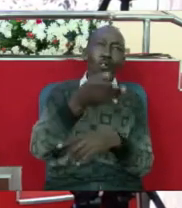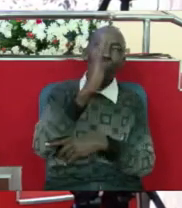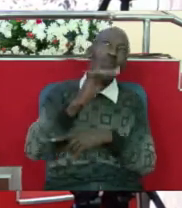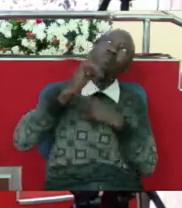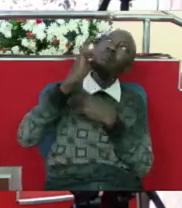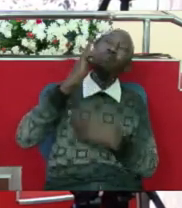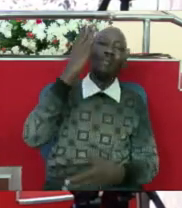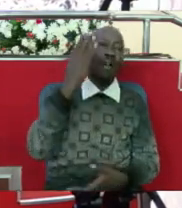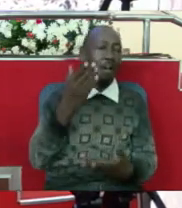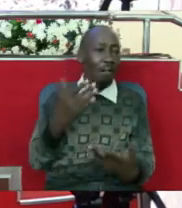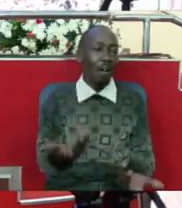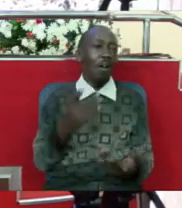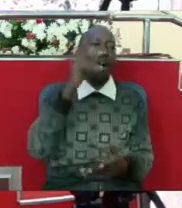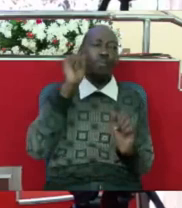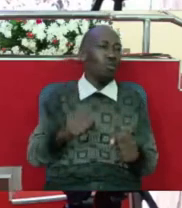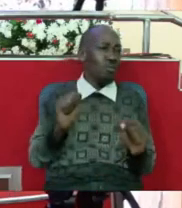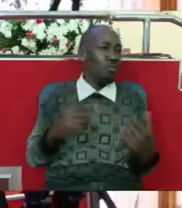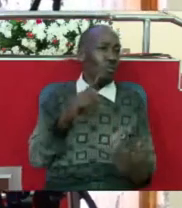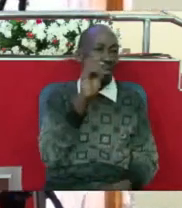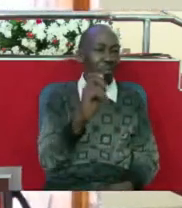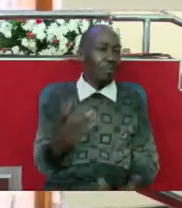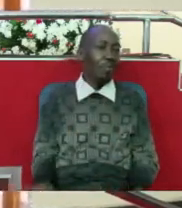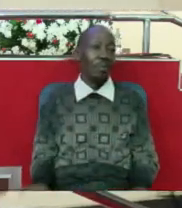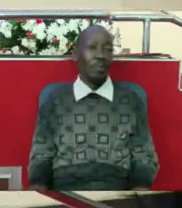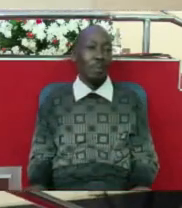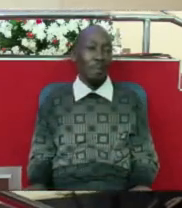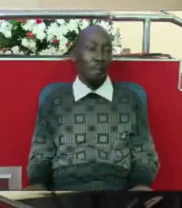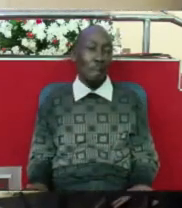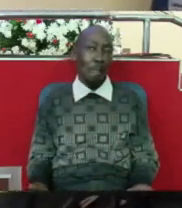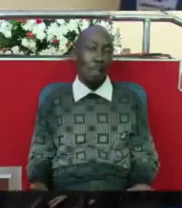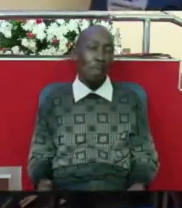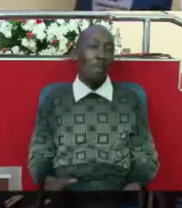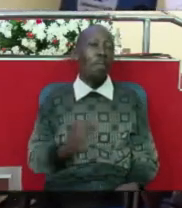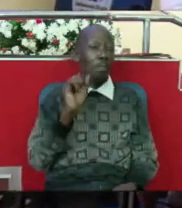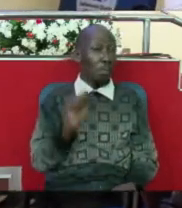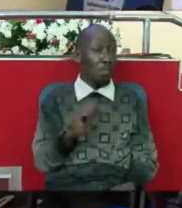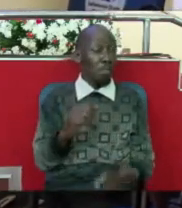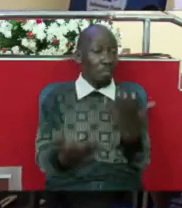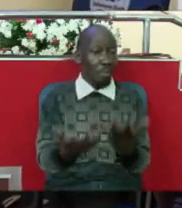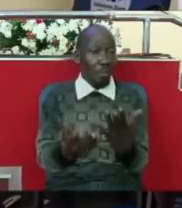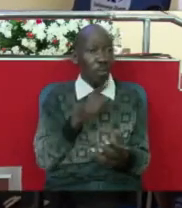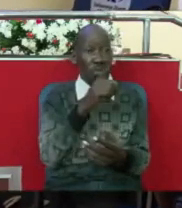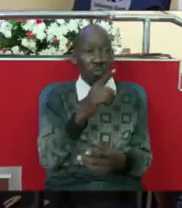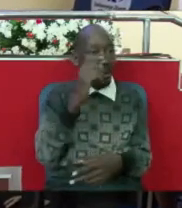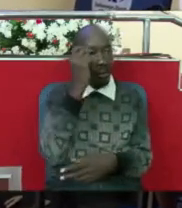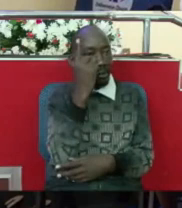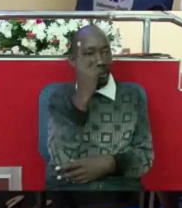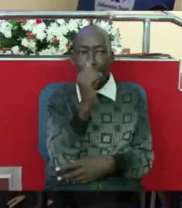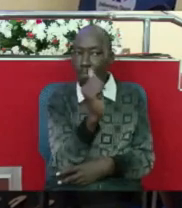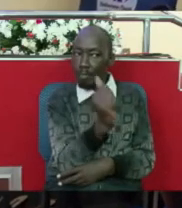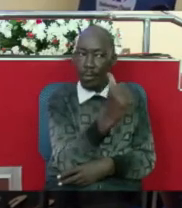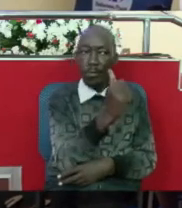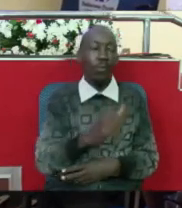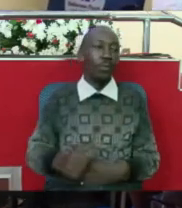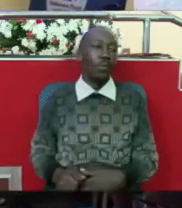so how can it be? Nawezekanaje? It could be that you have misunderstood. Inaweza kuwa ni wewe